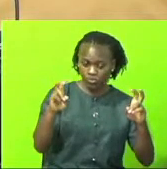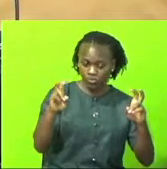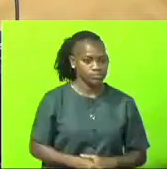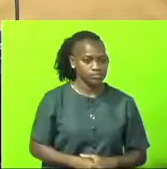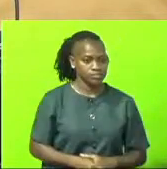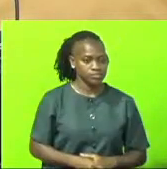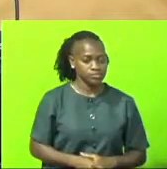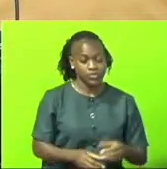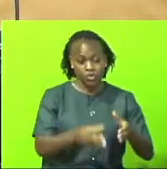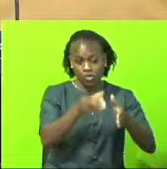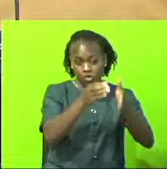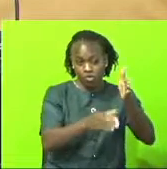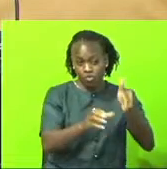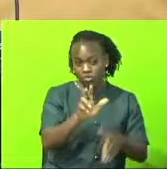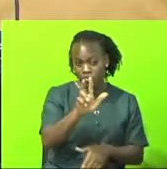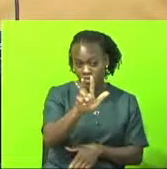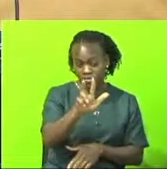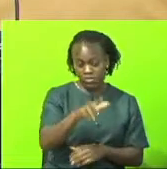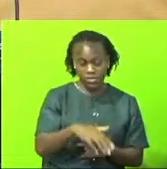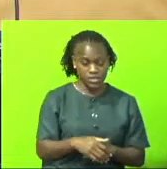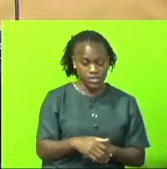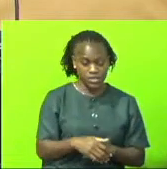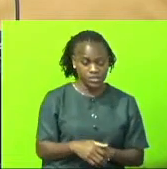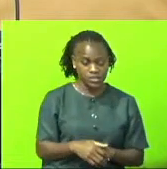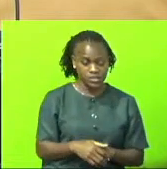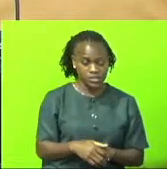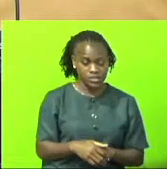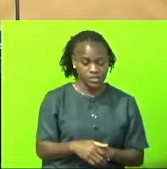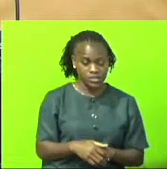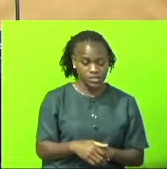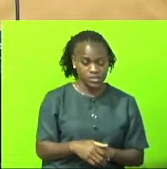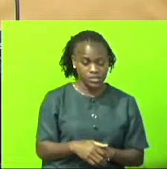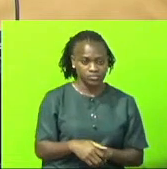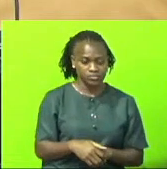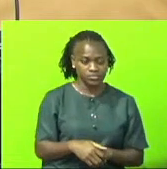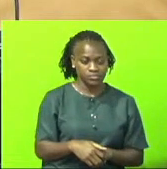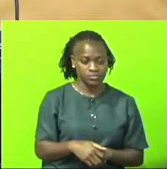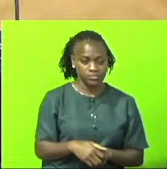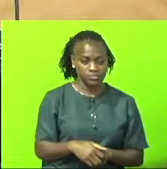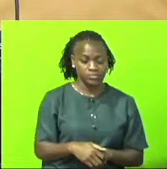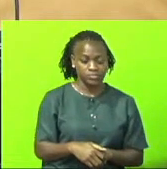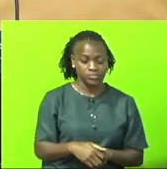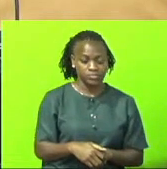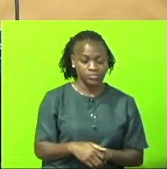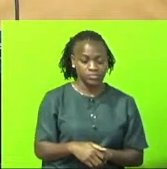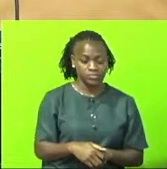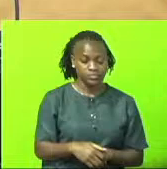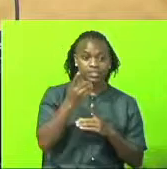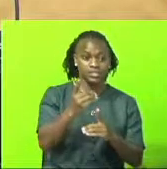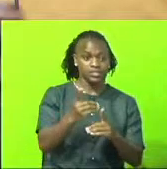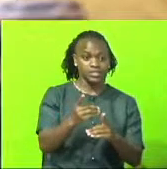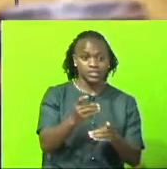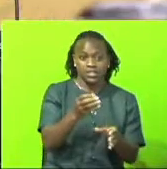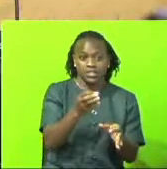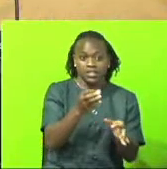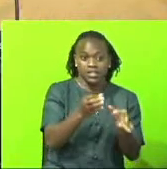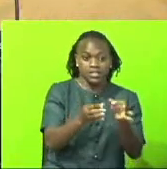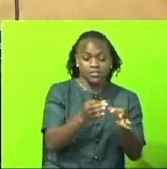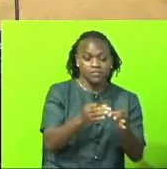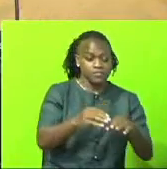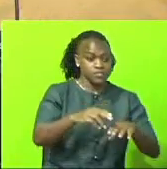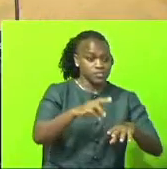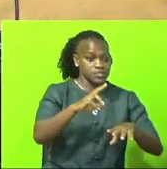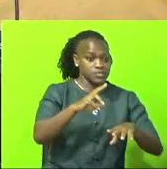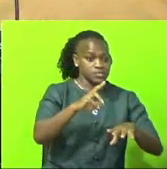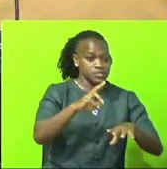column 3 of the said ruling. The decision on whether or not a seat is